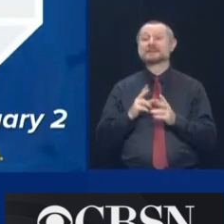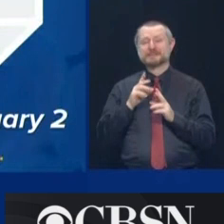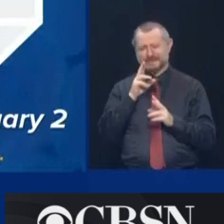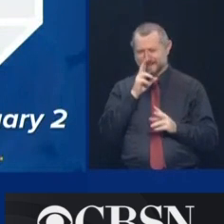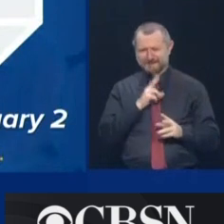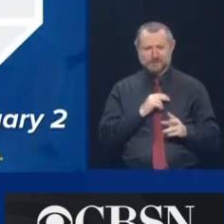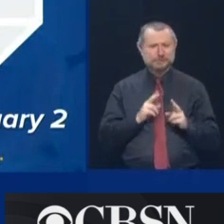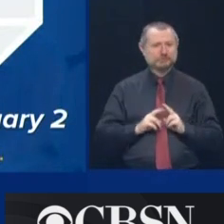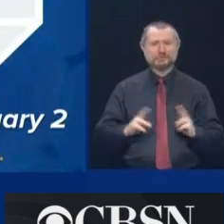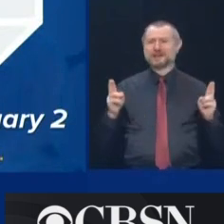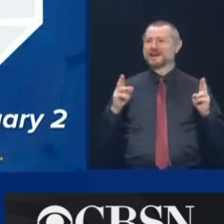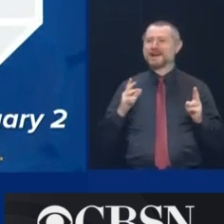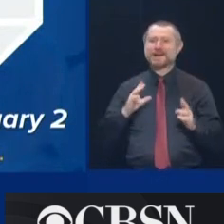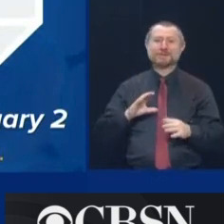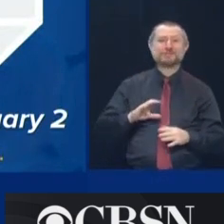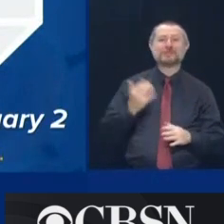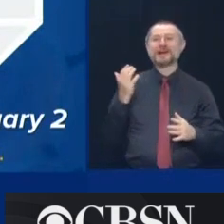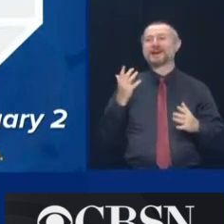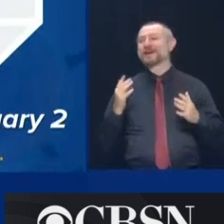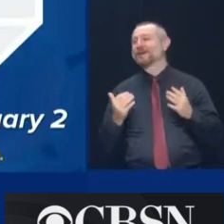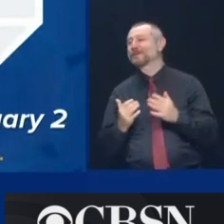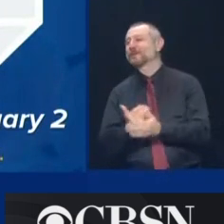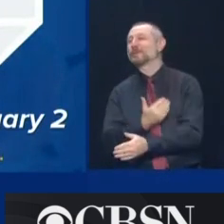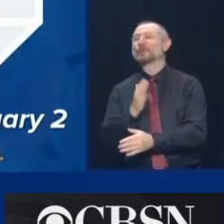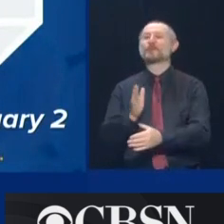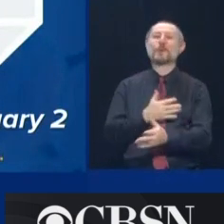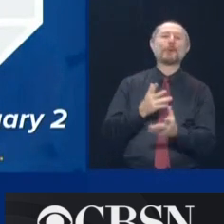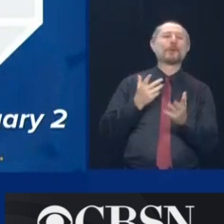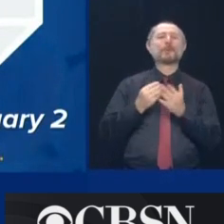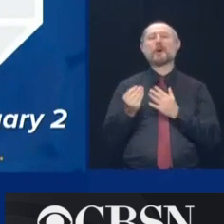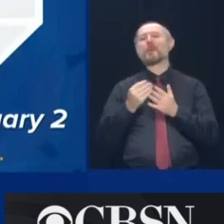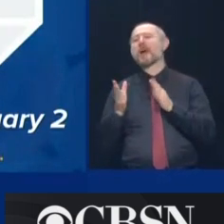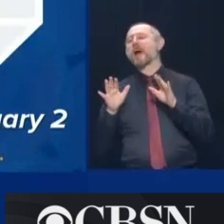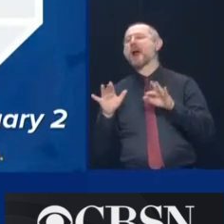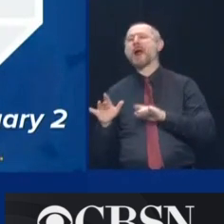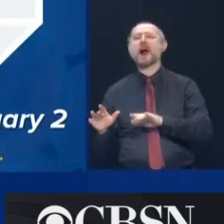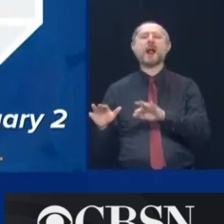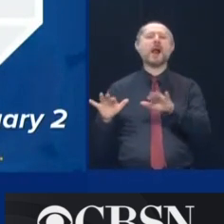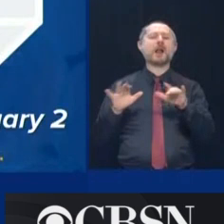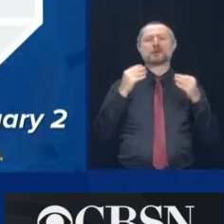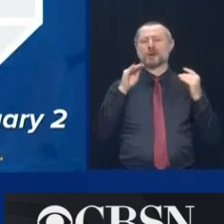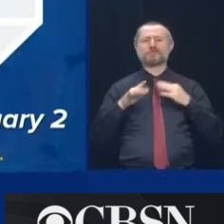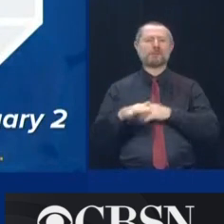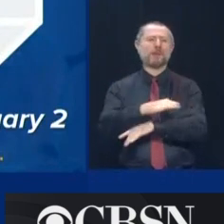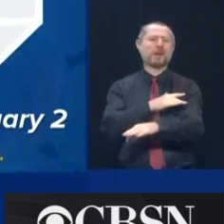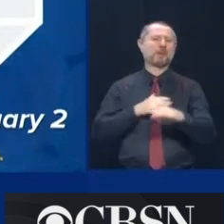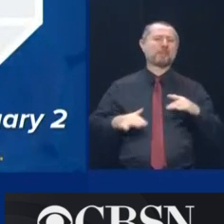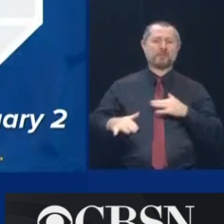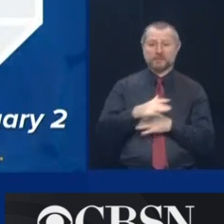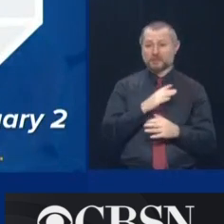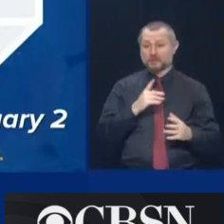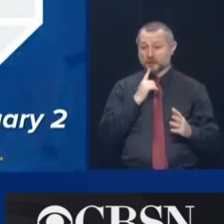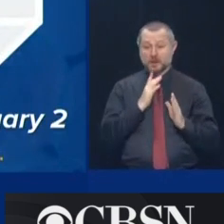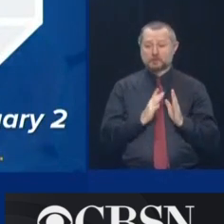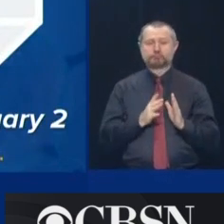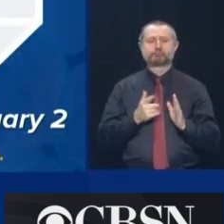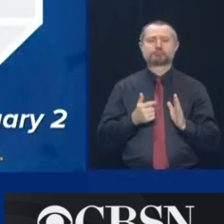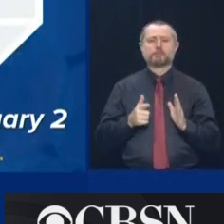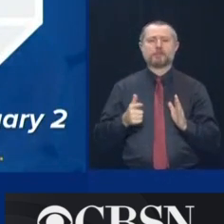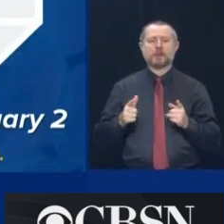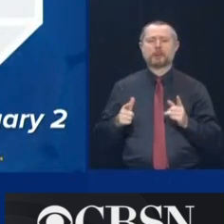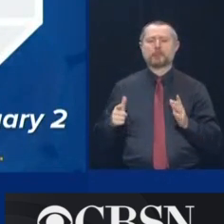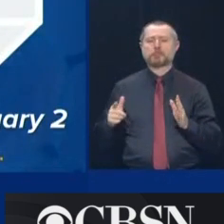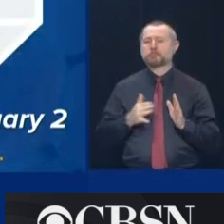season. Music changes, shopping, everybody starts. And then that increased